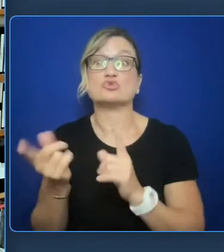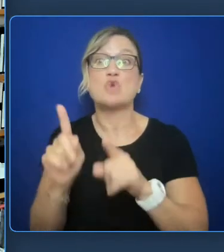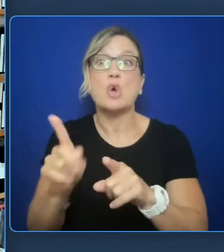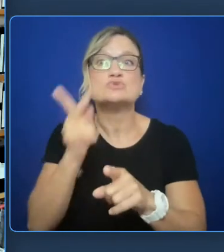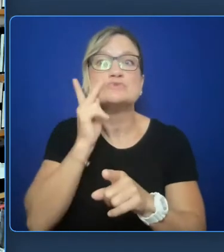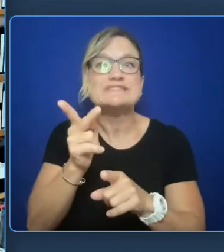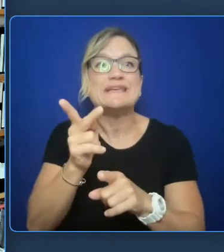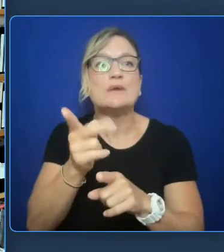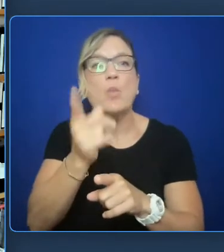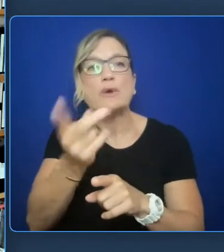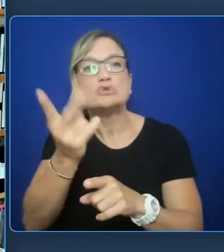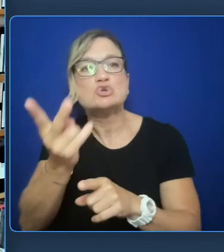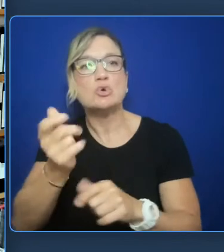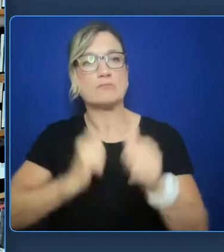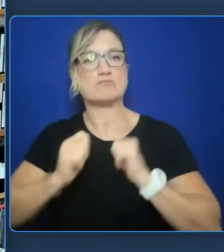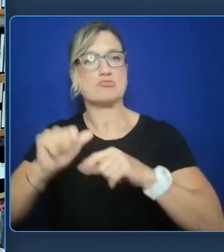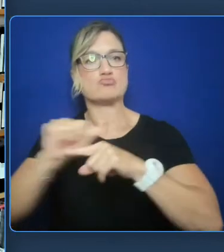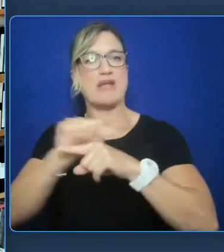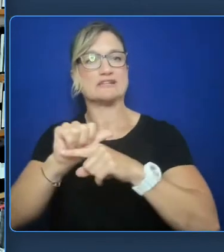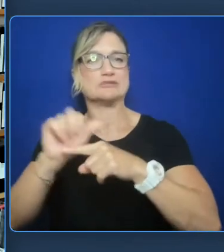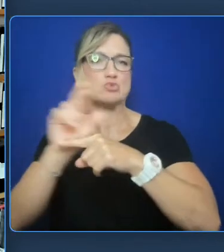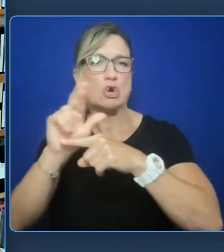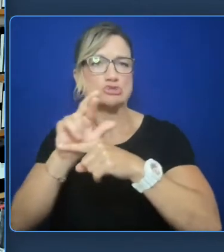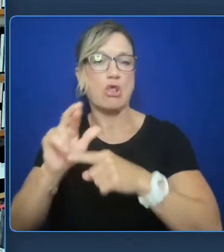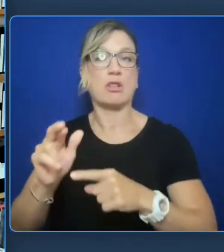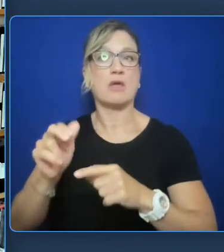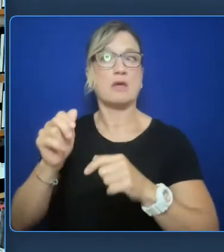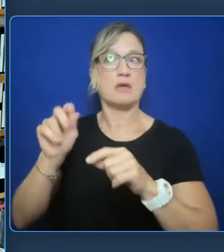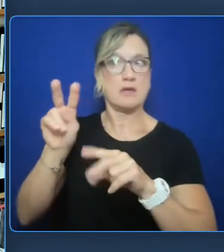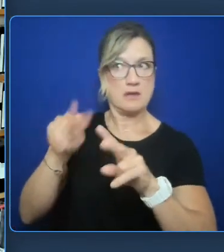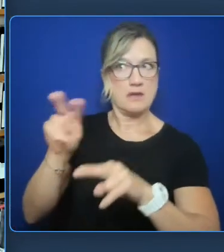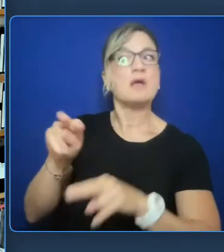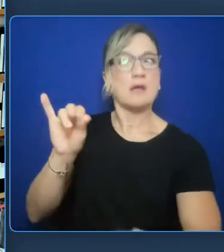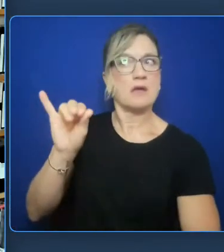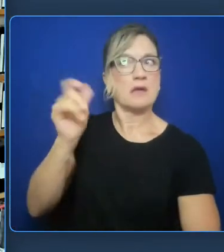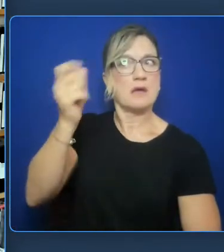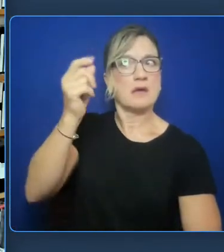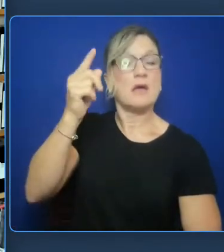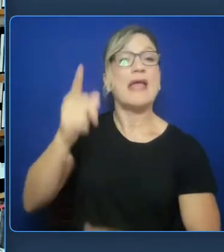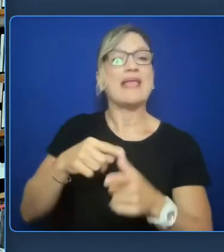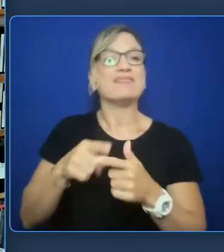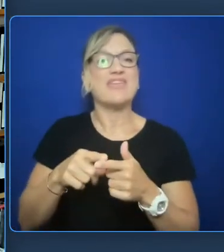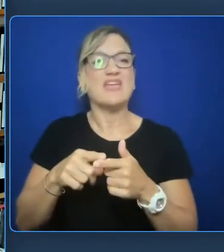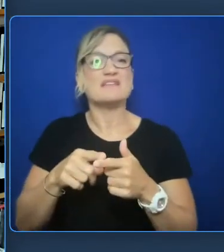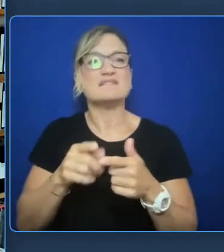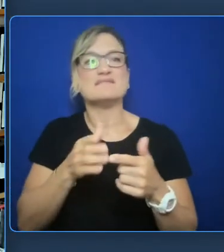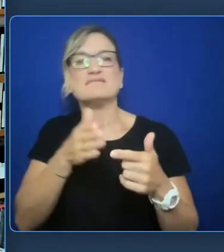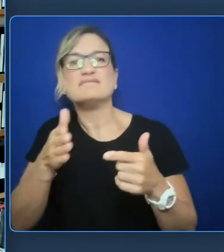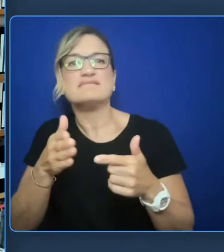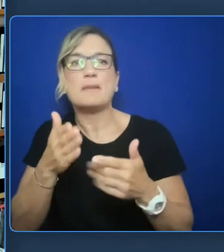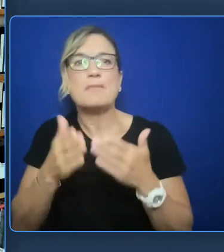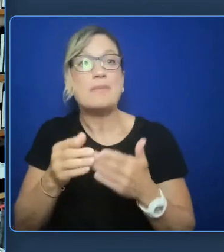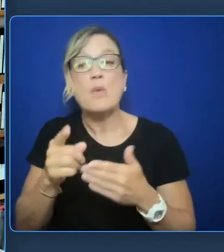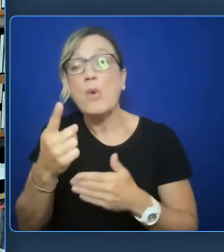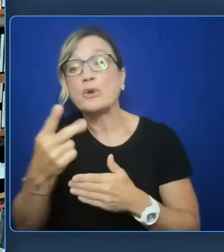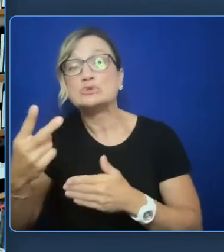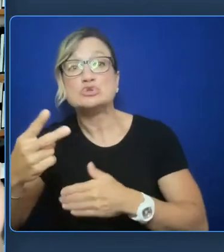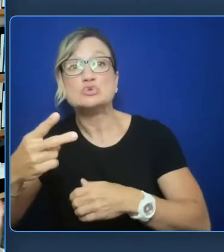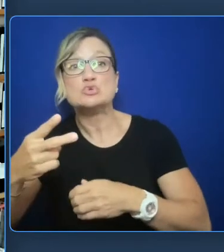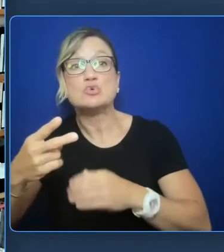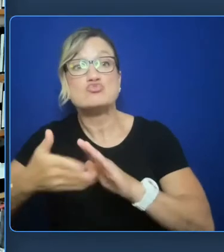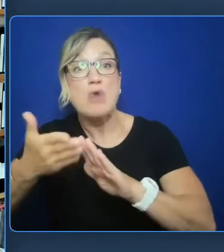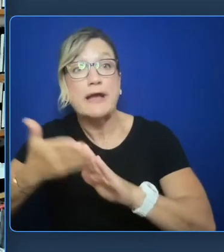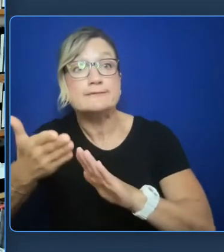see one or two performances early in the run, and then describes it maybe only at one or two performances of